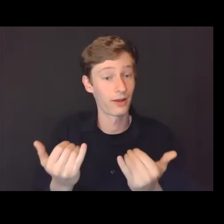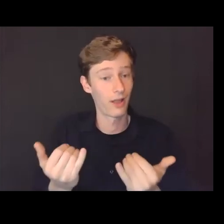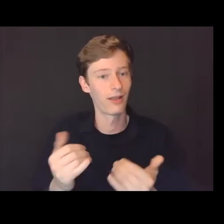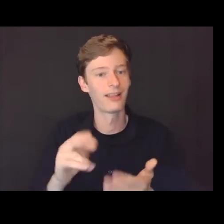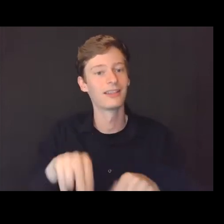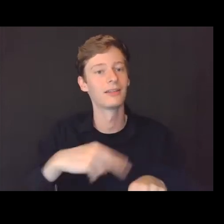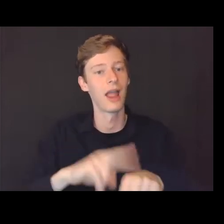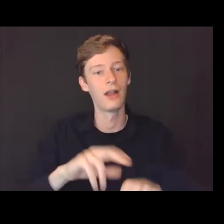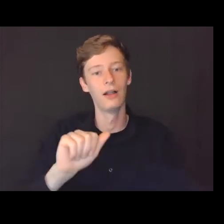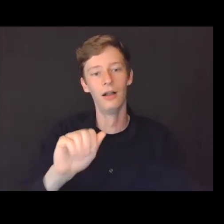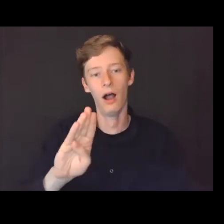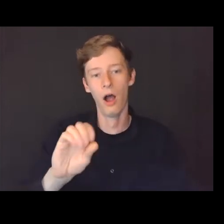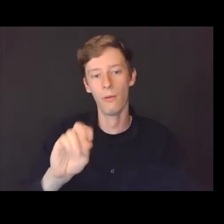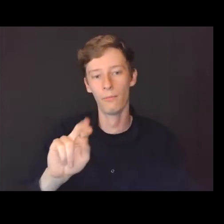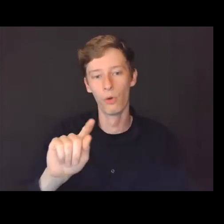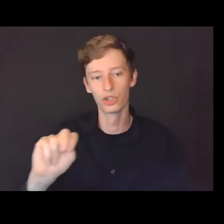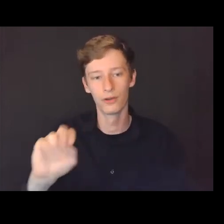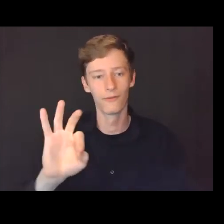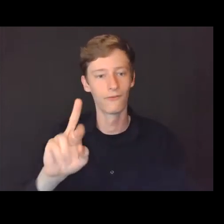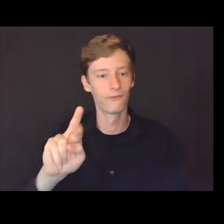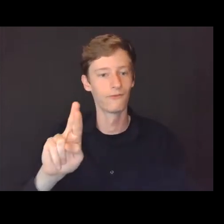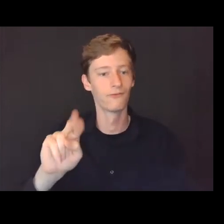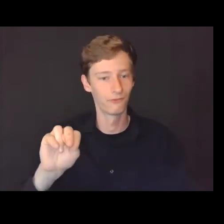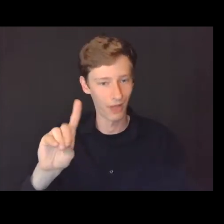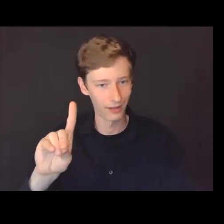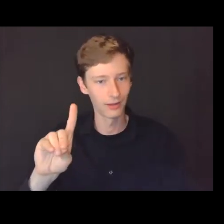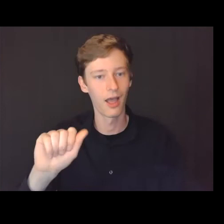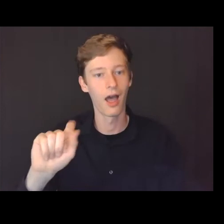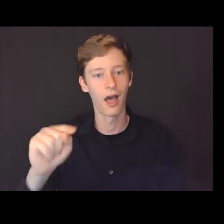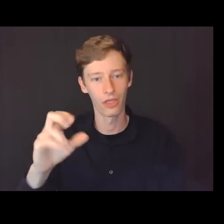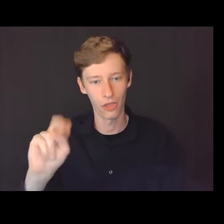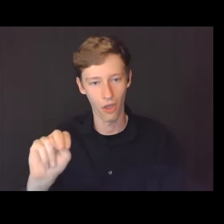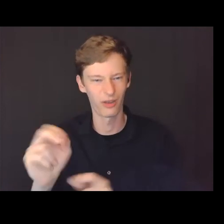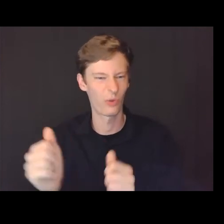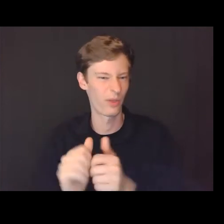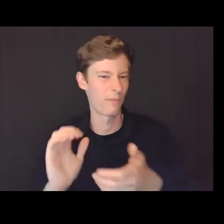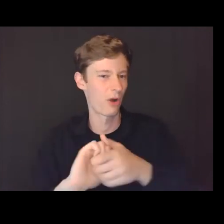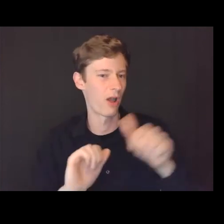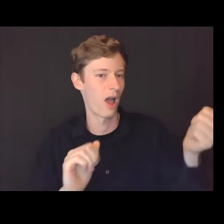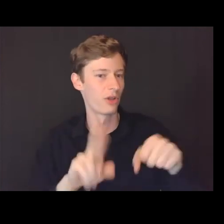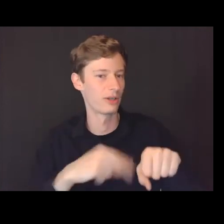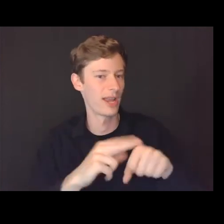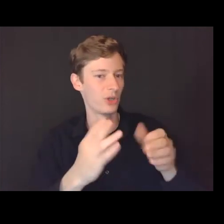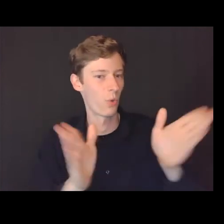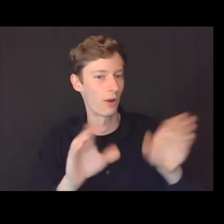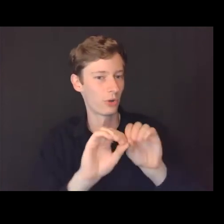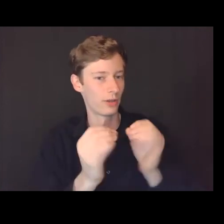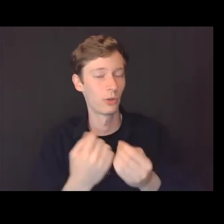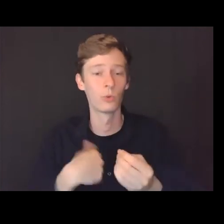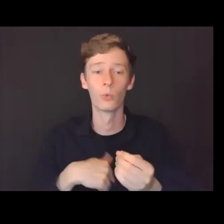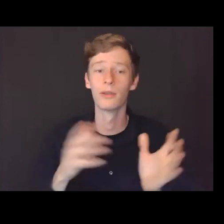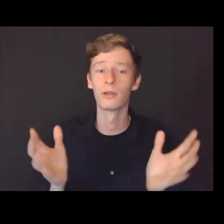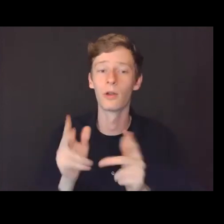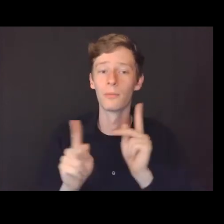the National Network of Abortion Funds. We engage so many people every year to participate in this event with us to connect with